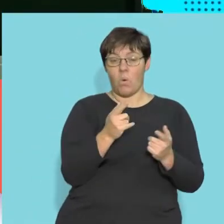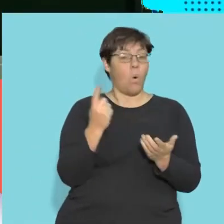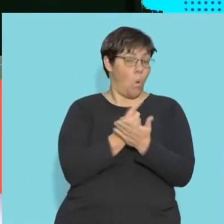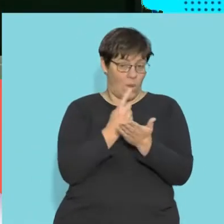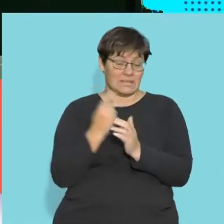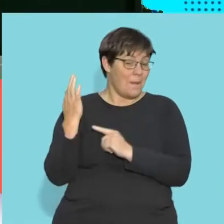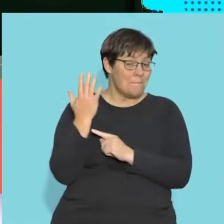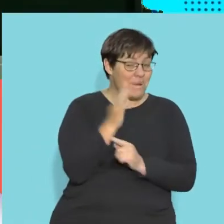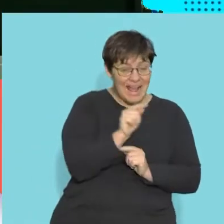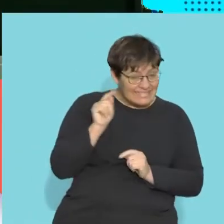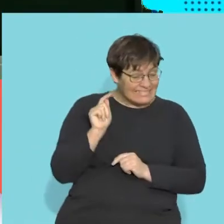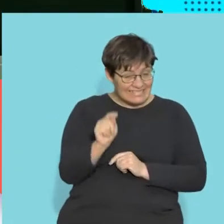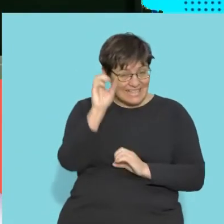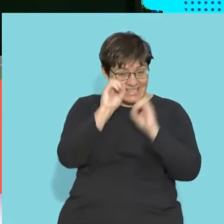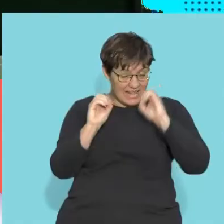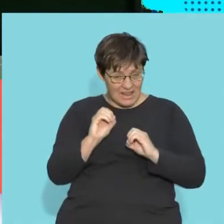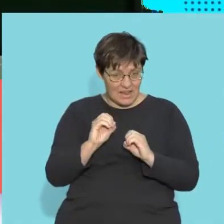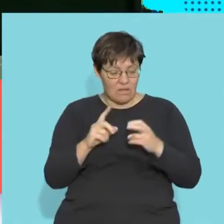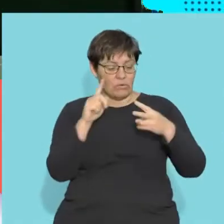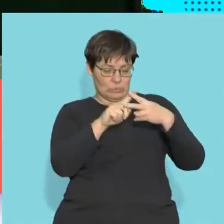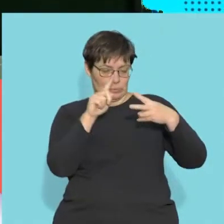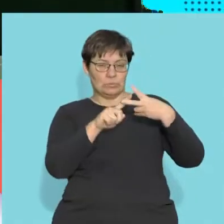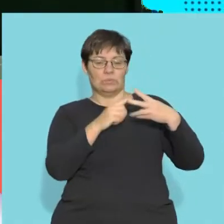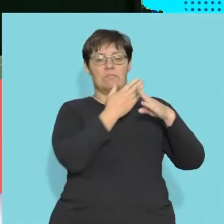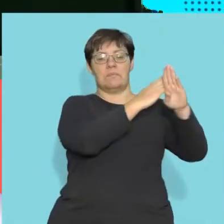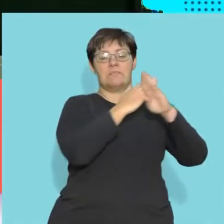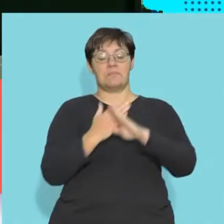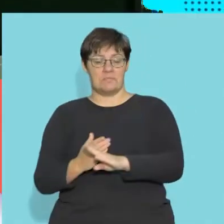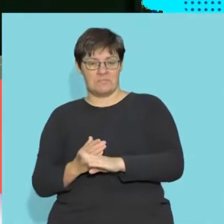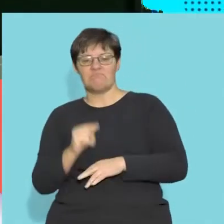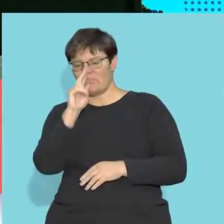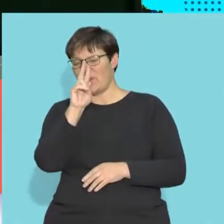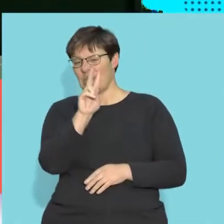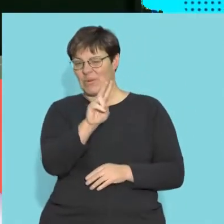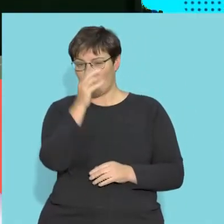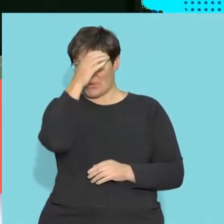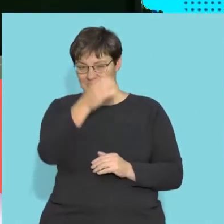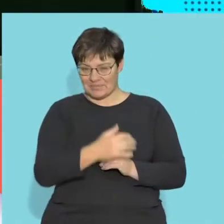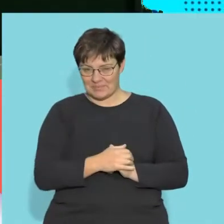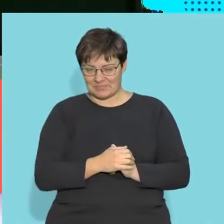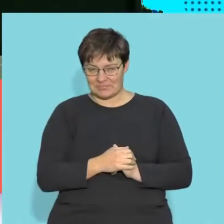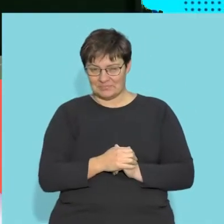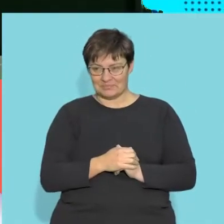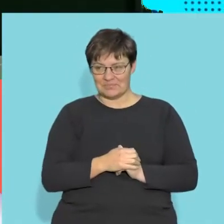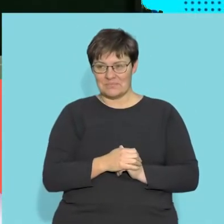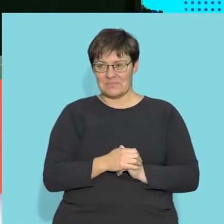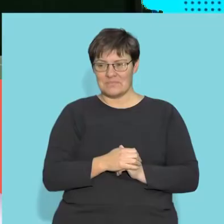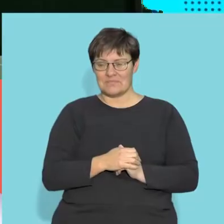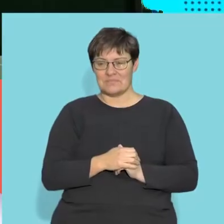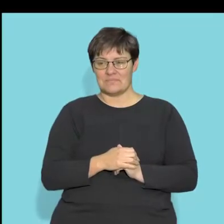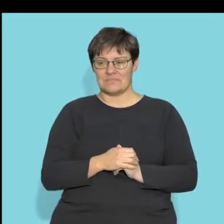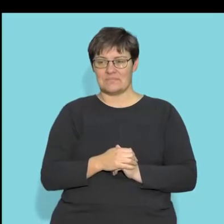time, plant cells have two boundaries, and we're going to have a look at that concept quickly. All